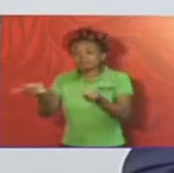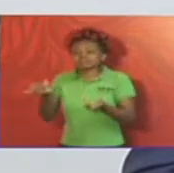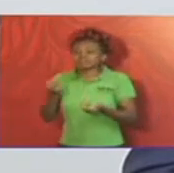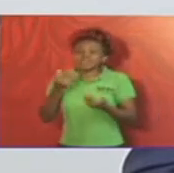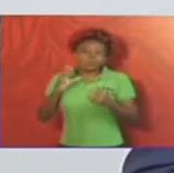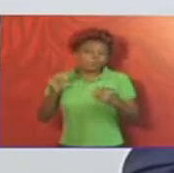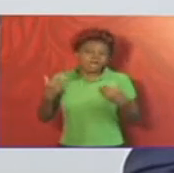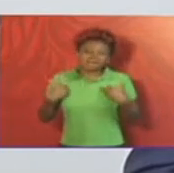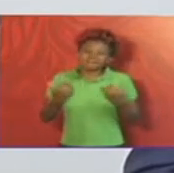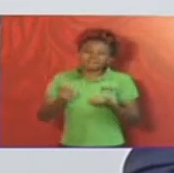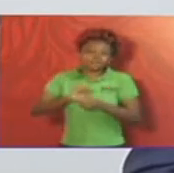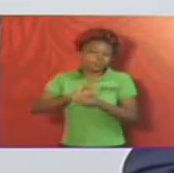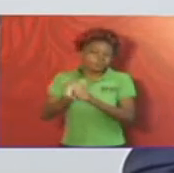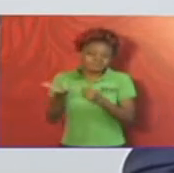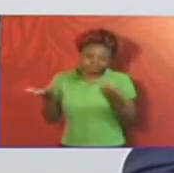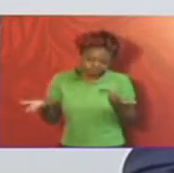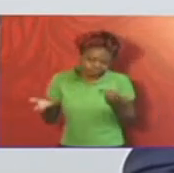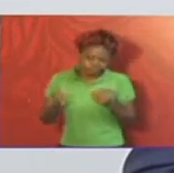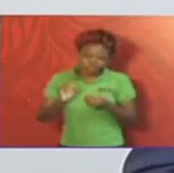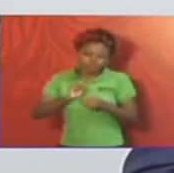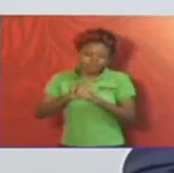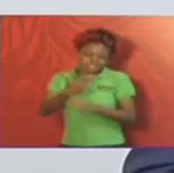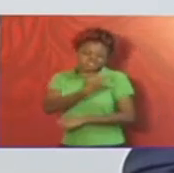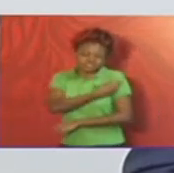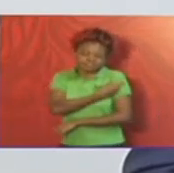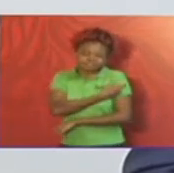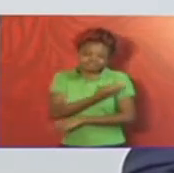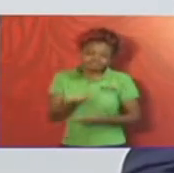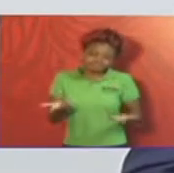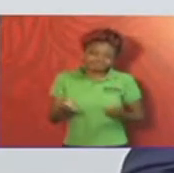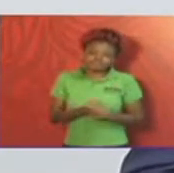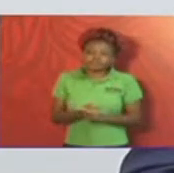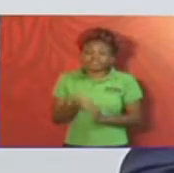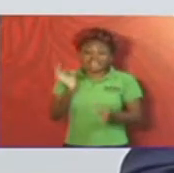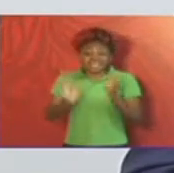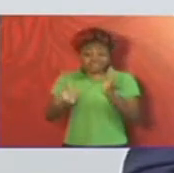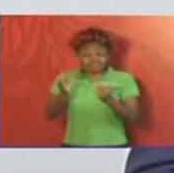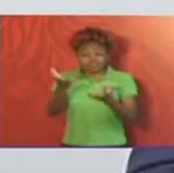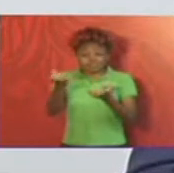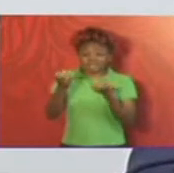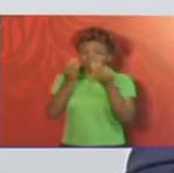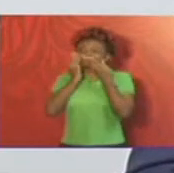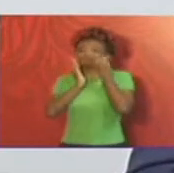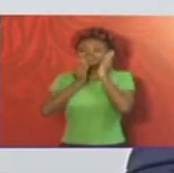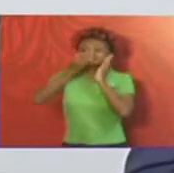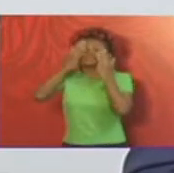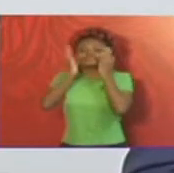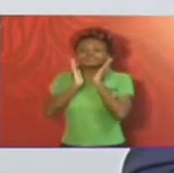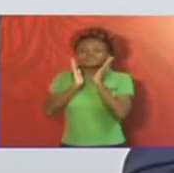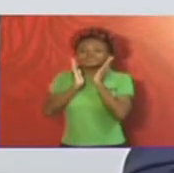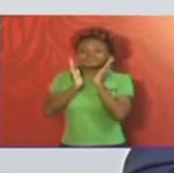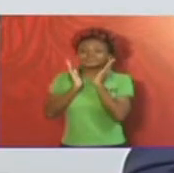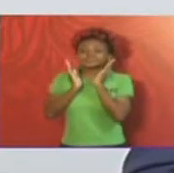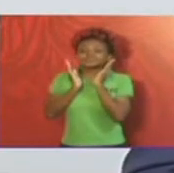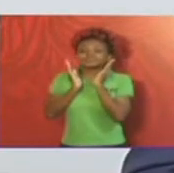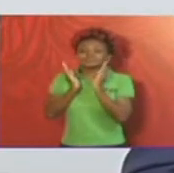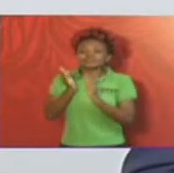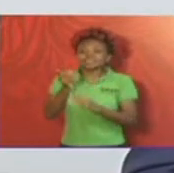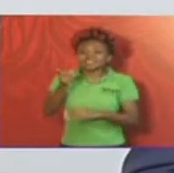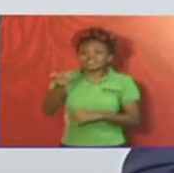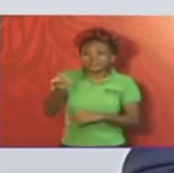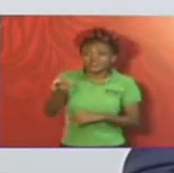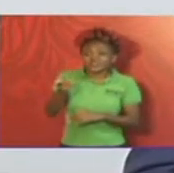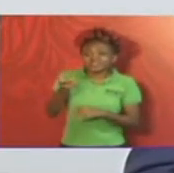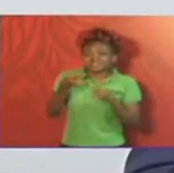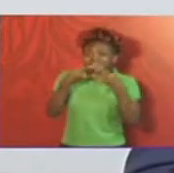that person coming for a facial has to take off their mask. But if you're coming to get your nails